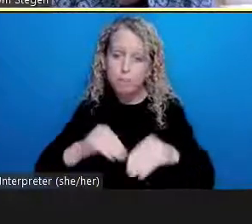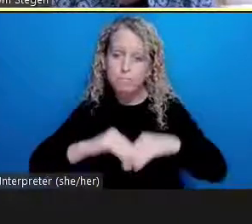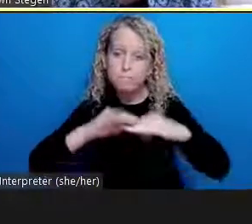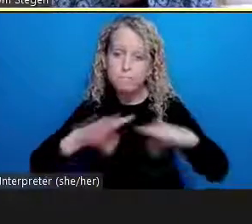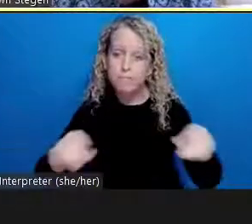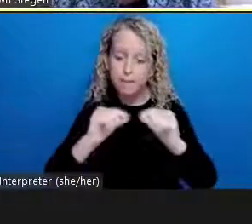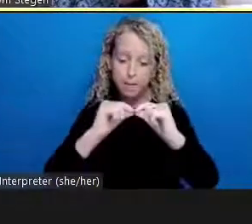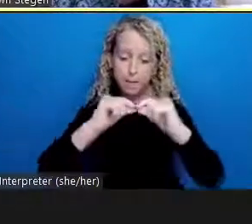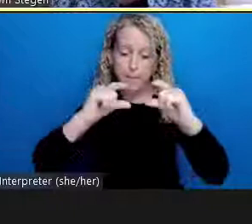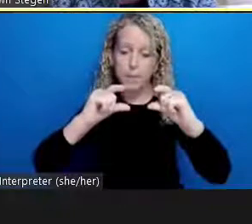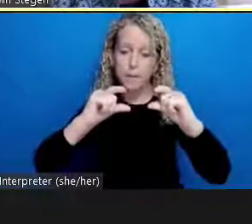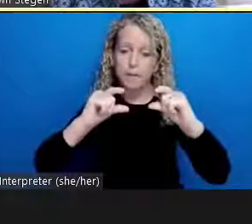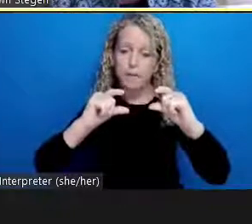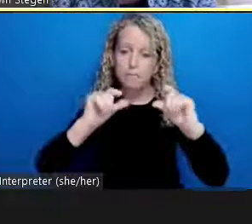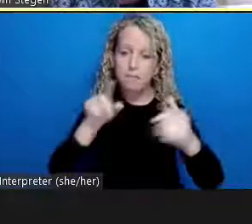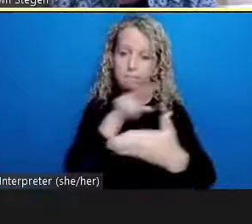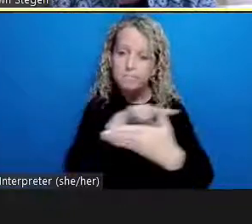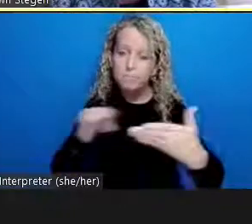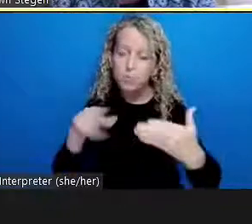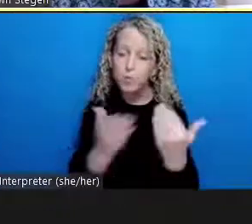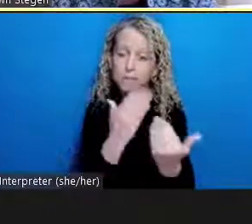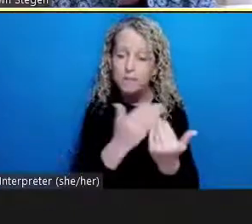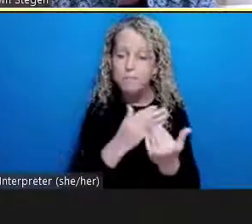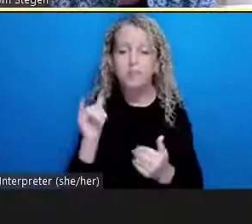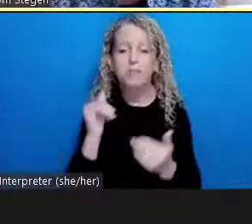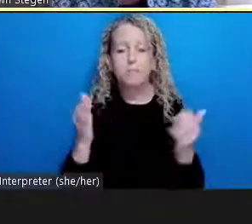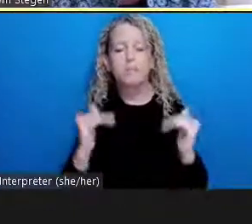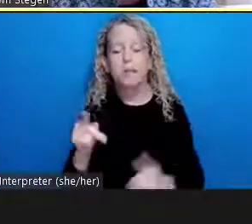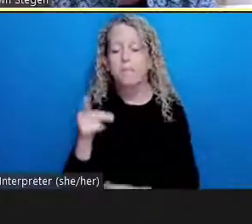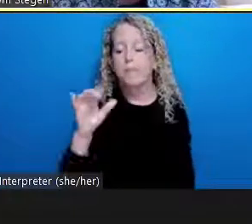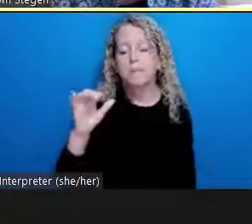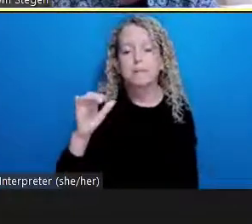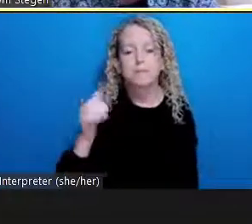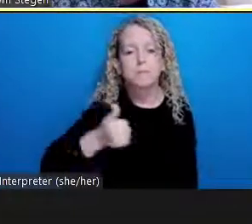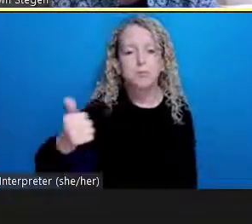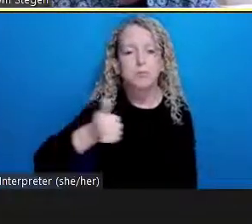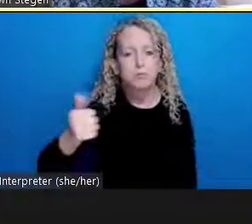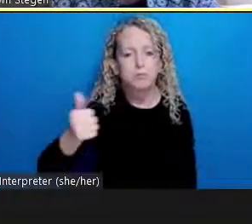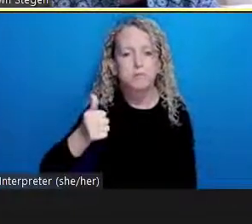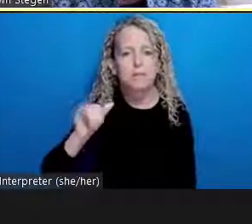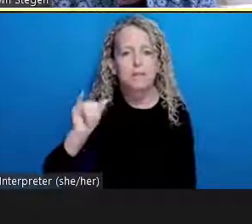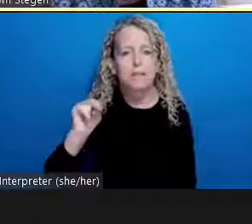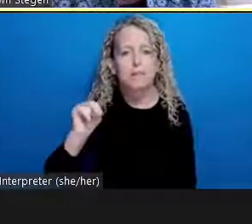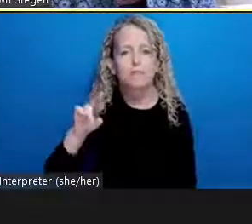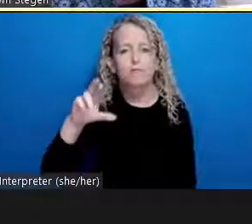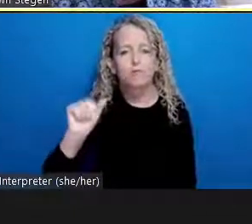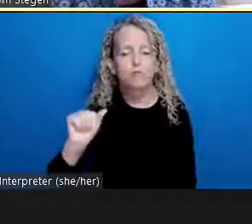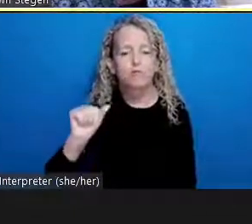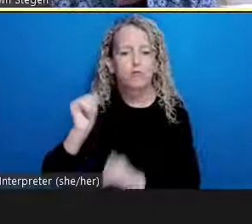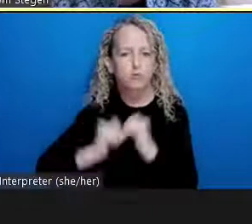materials. And then public transportation and transportation infrastructure, making